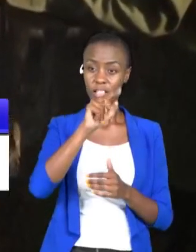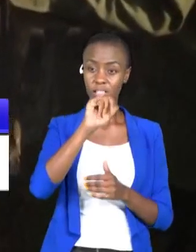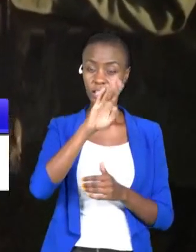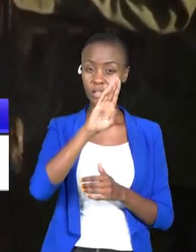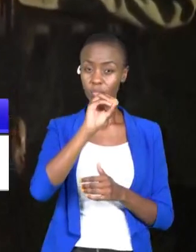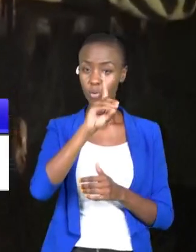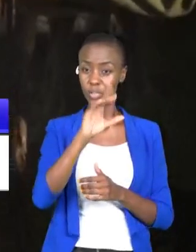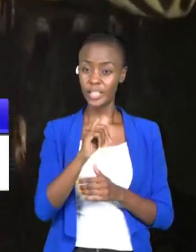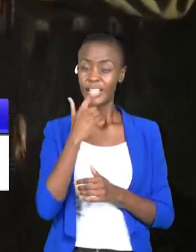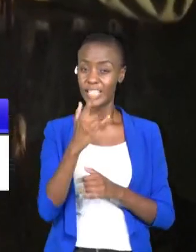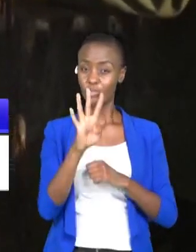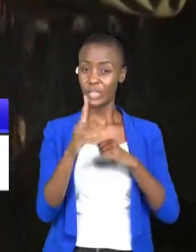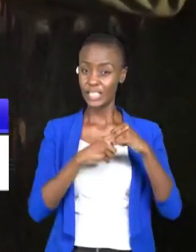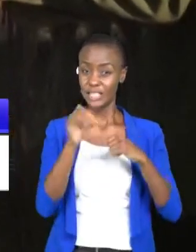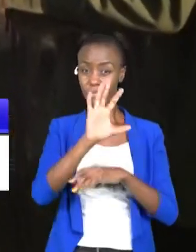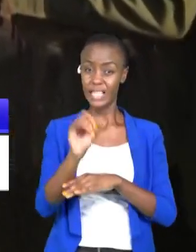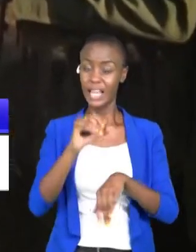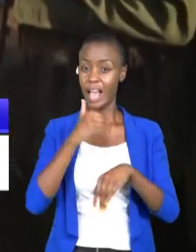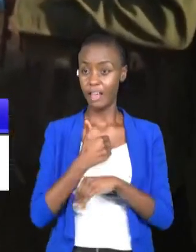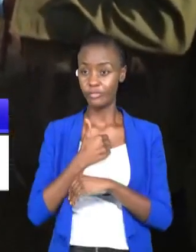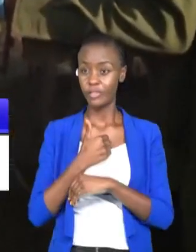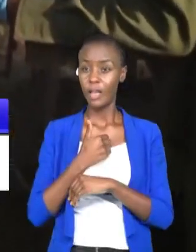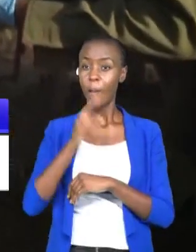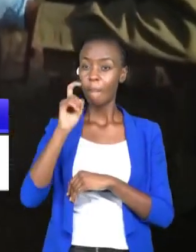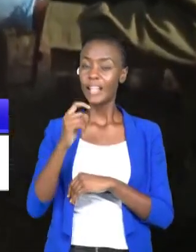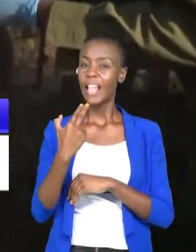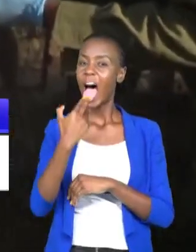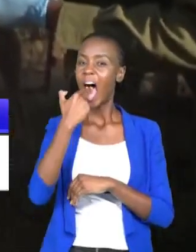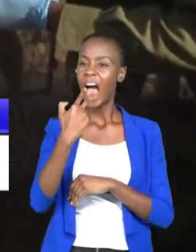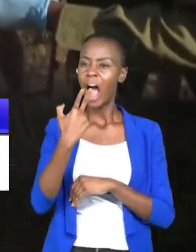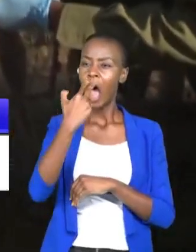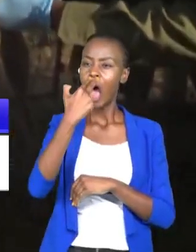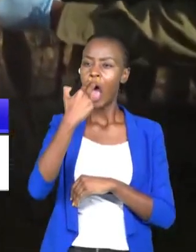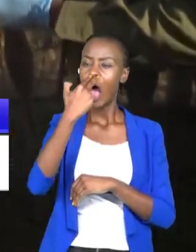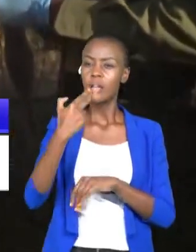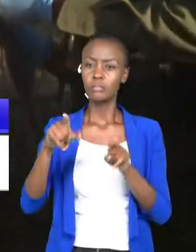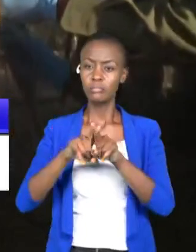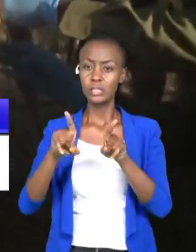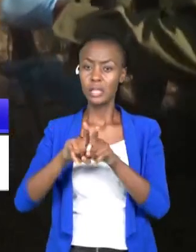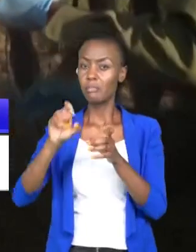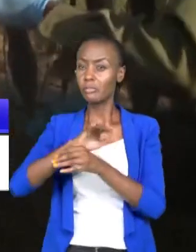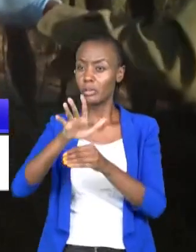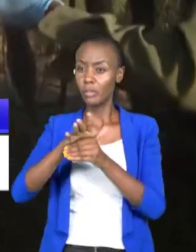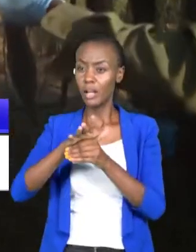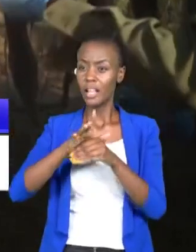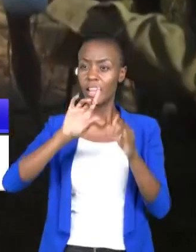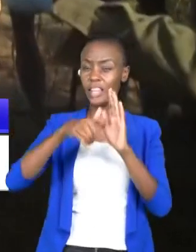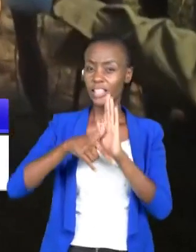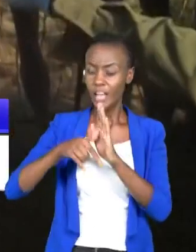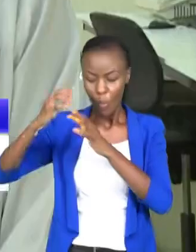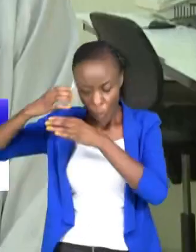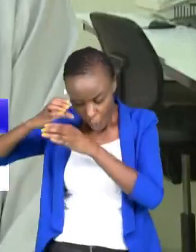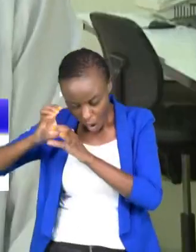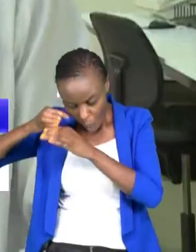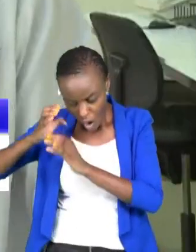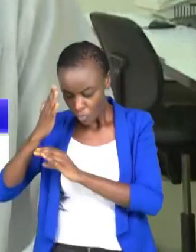studied. The research shows the camel have to take the swab as that of COVID-19 from the nostrils before taken to the lab for